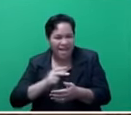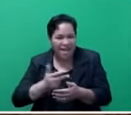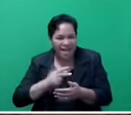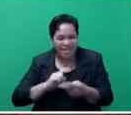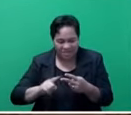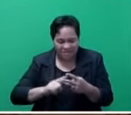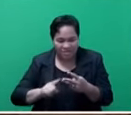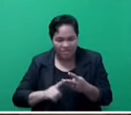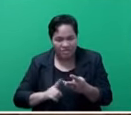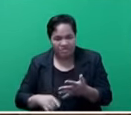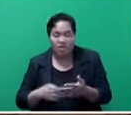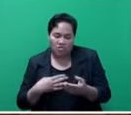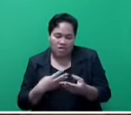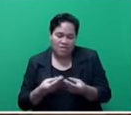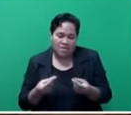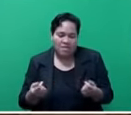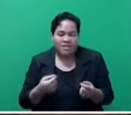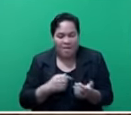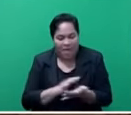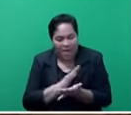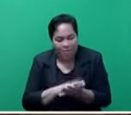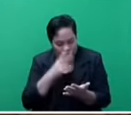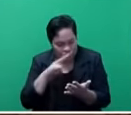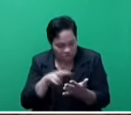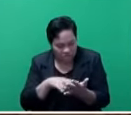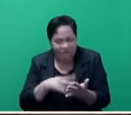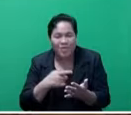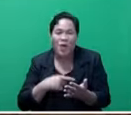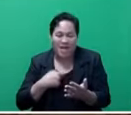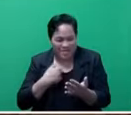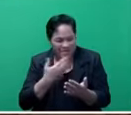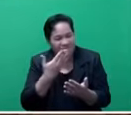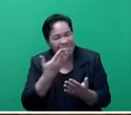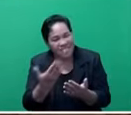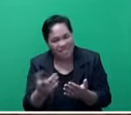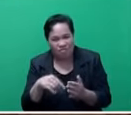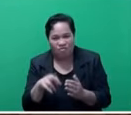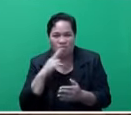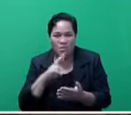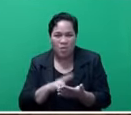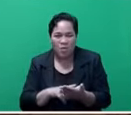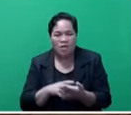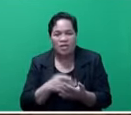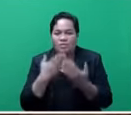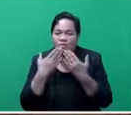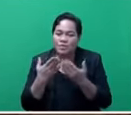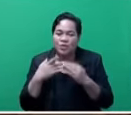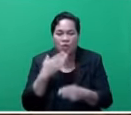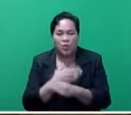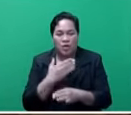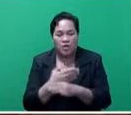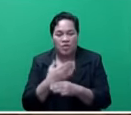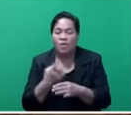those are some of the things that I'm glad to see. That is why I said I appreciate this particular report. And I appreciate the work that has been done by the